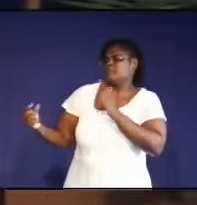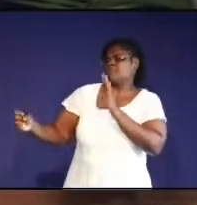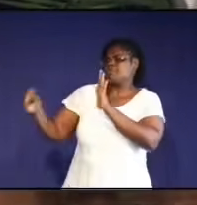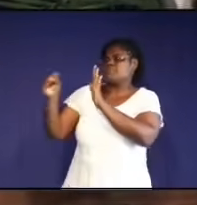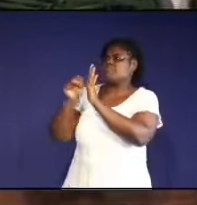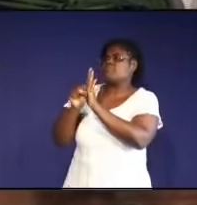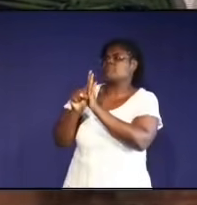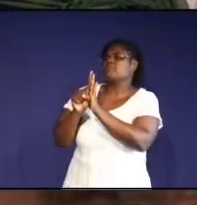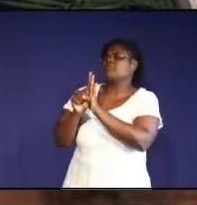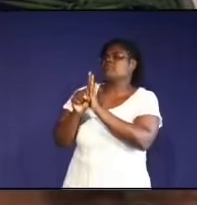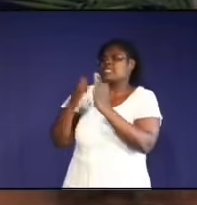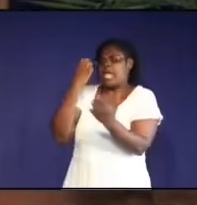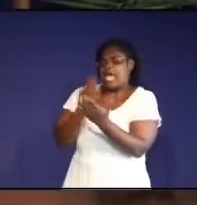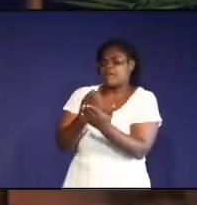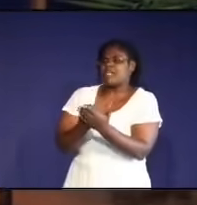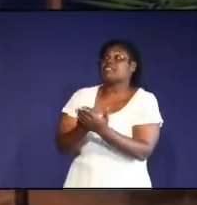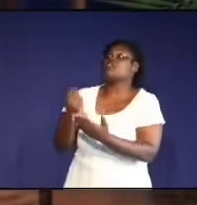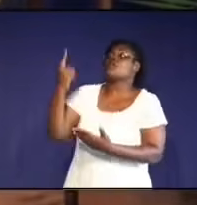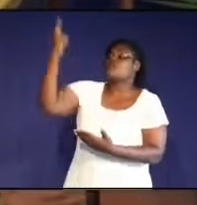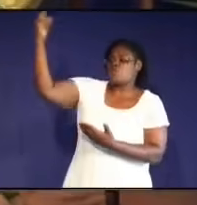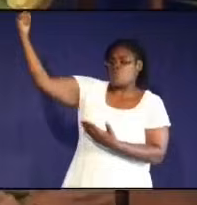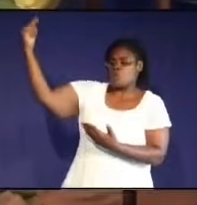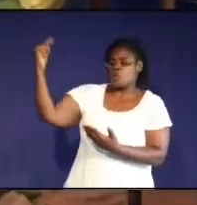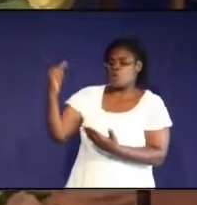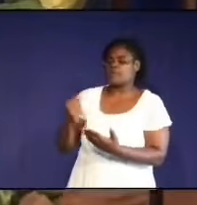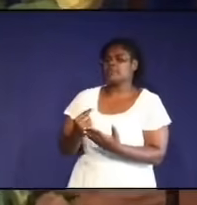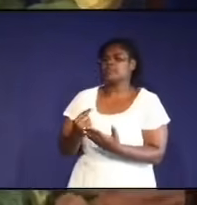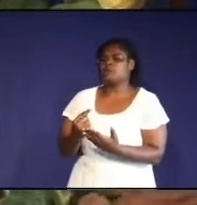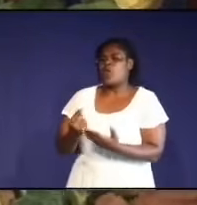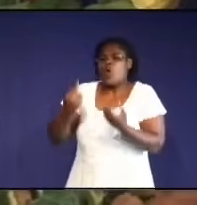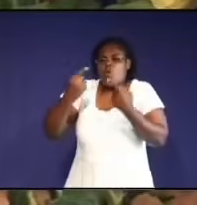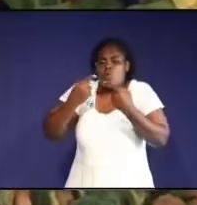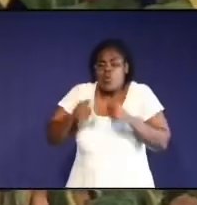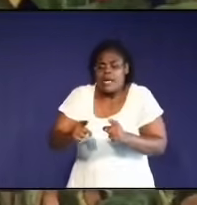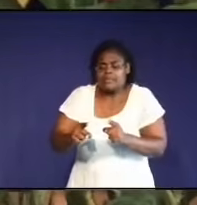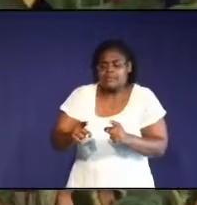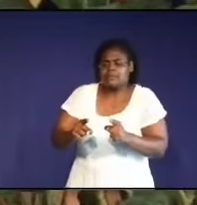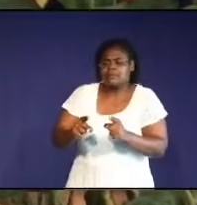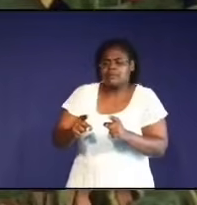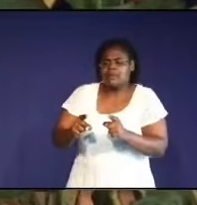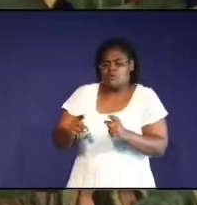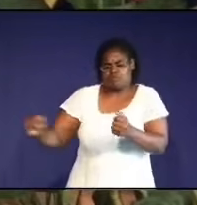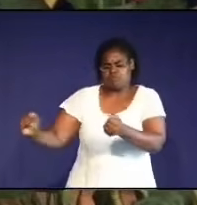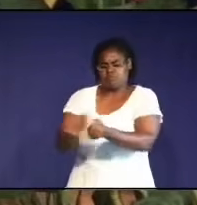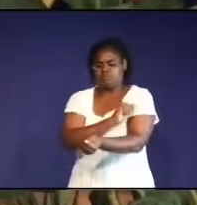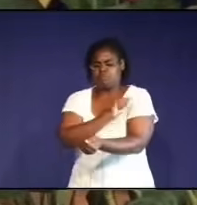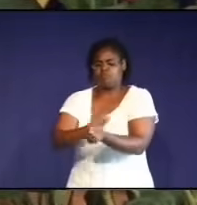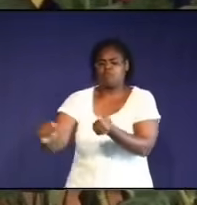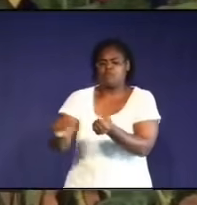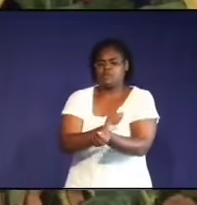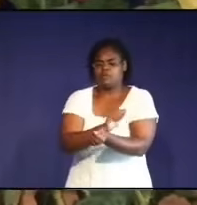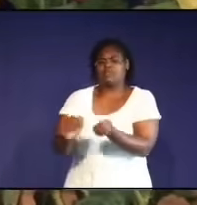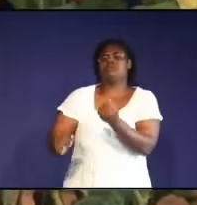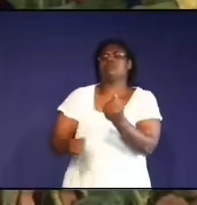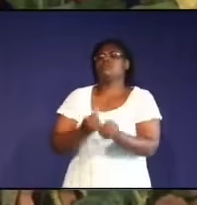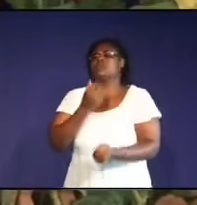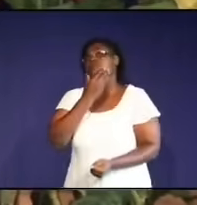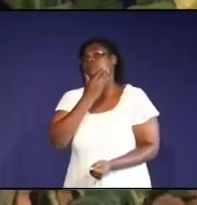sign of thy coming? When shall be the destruction of